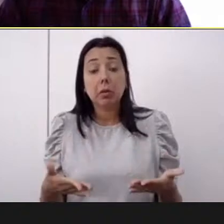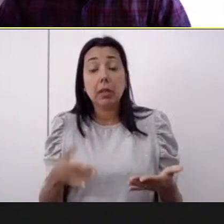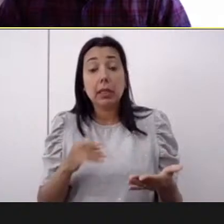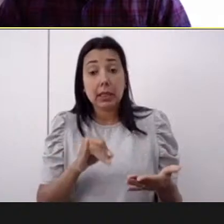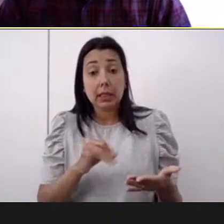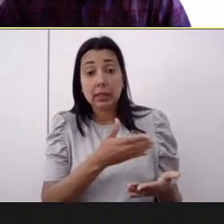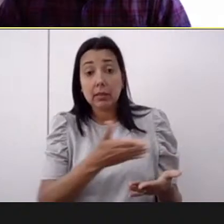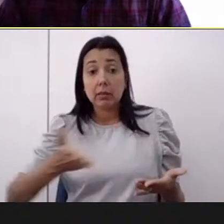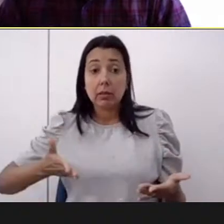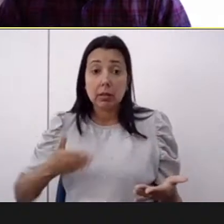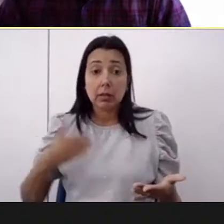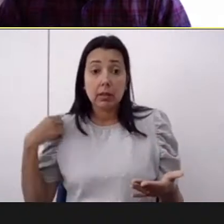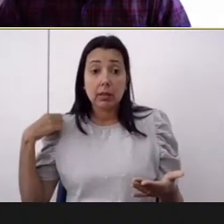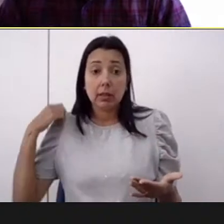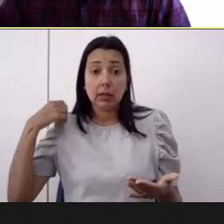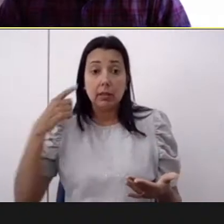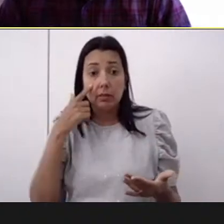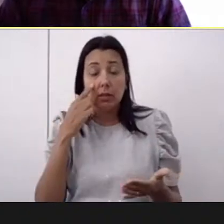legitimacy in this